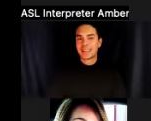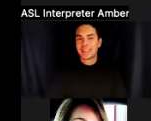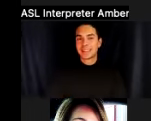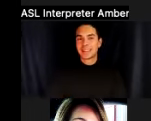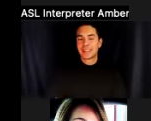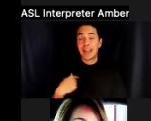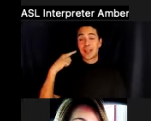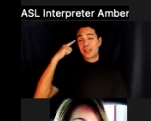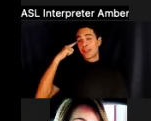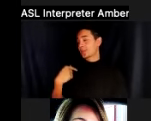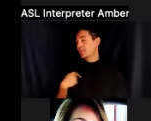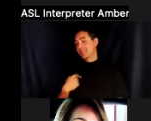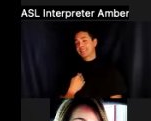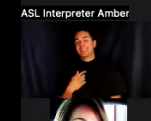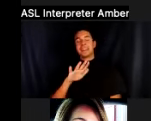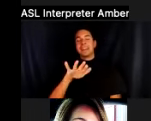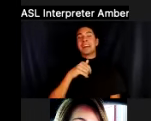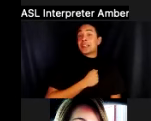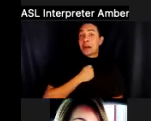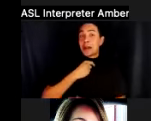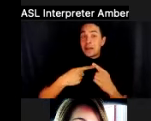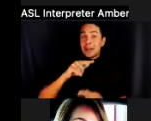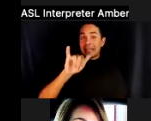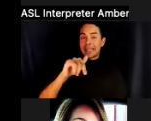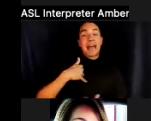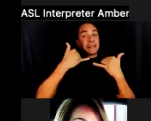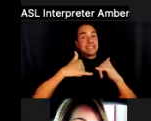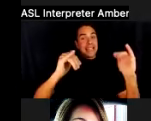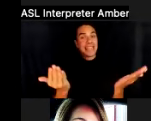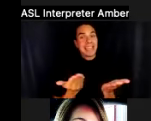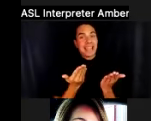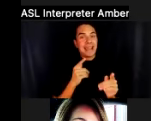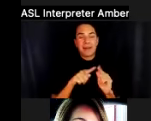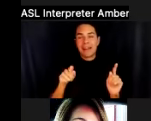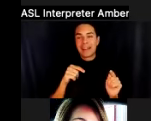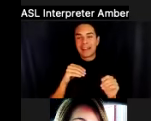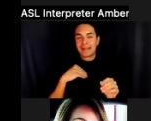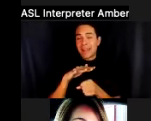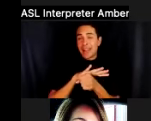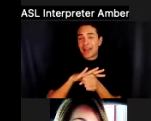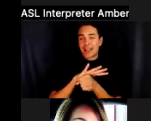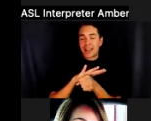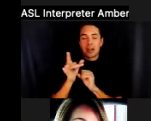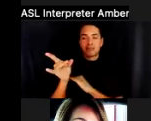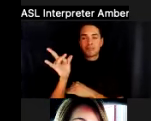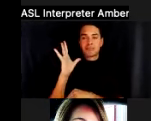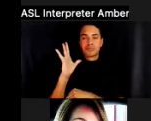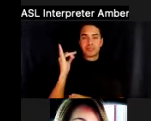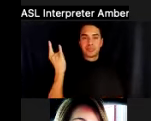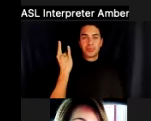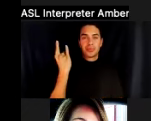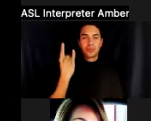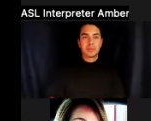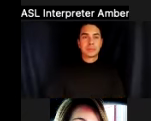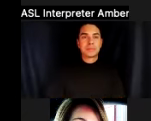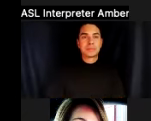Okay, all right. Sorry about that. I'm I'm still here, but I'm in an area of poor reception. I apologize, everyone. So